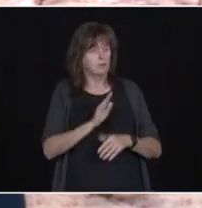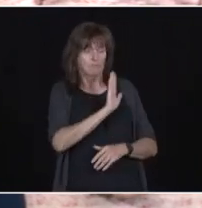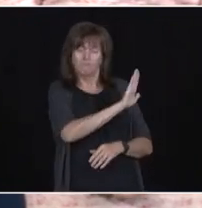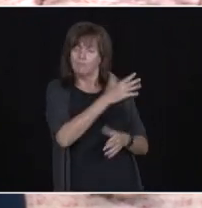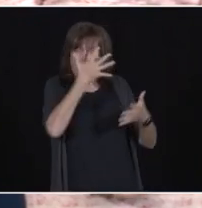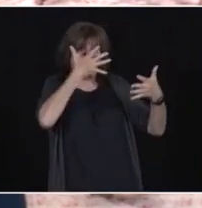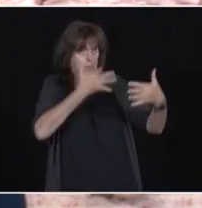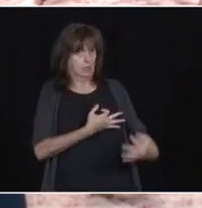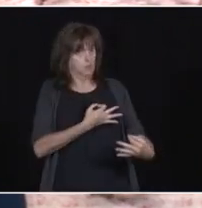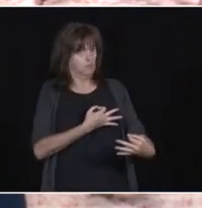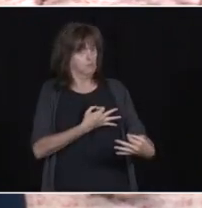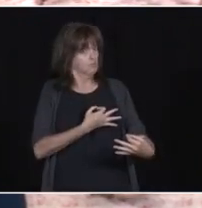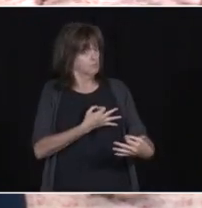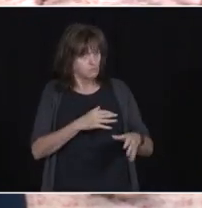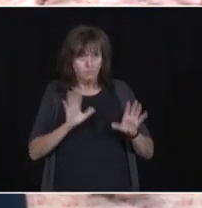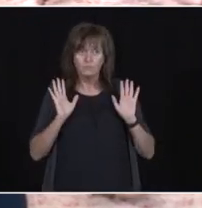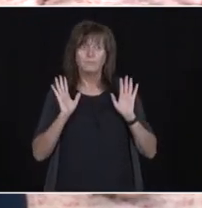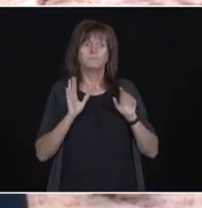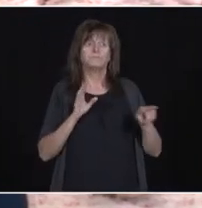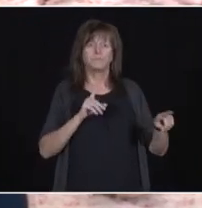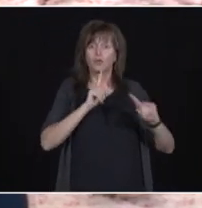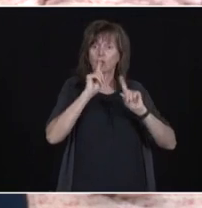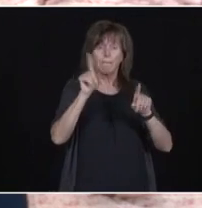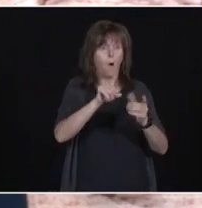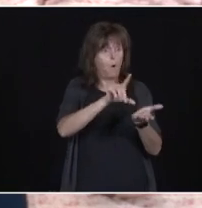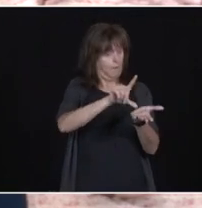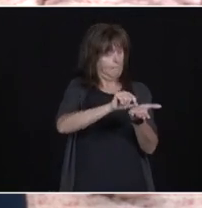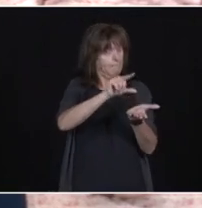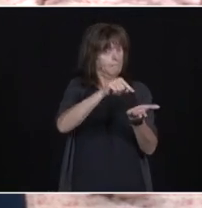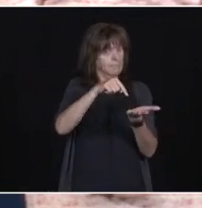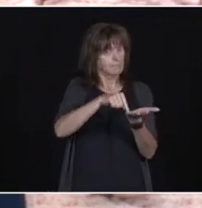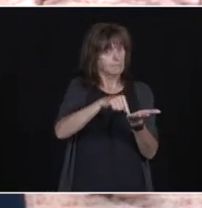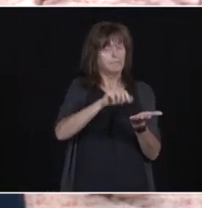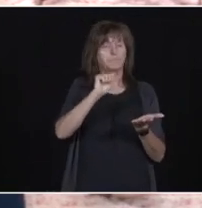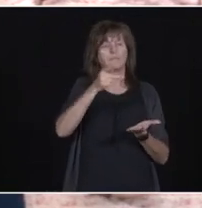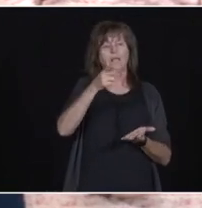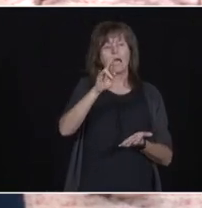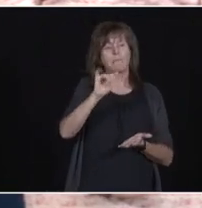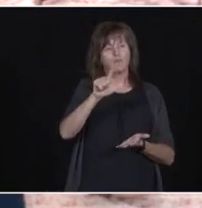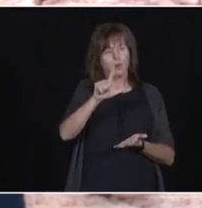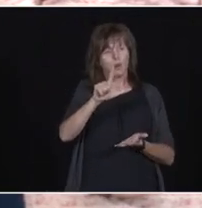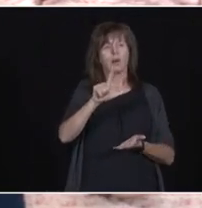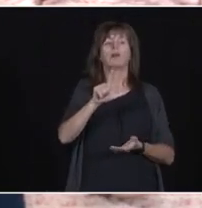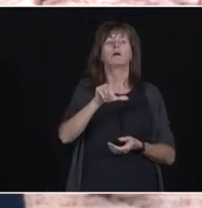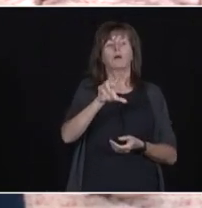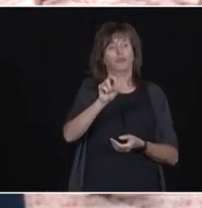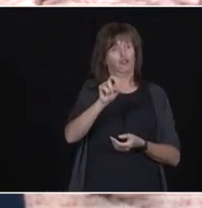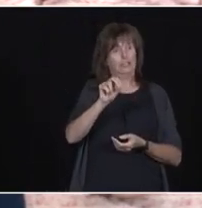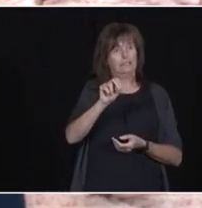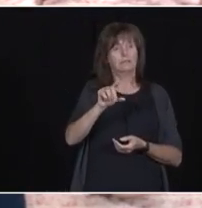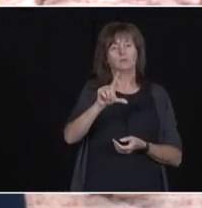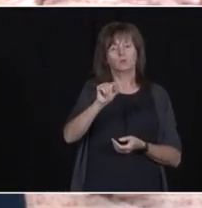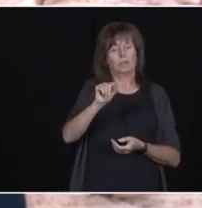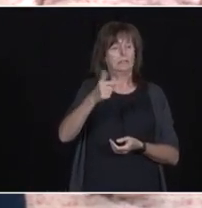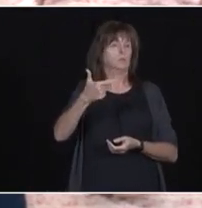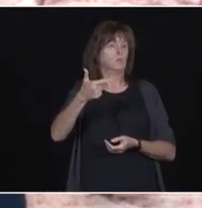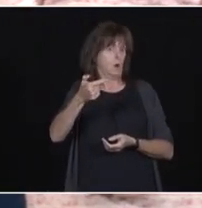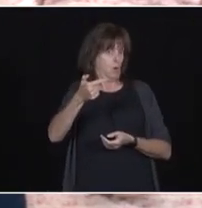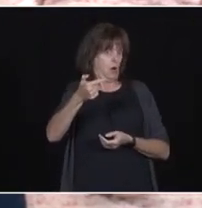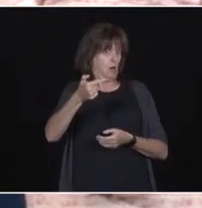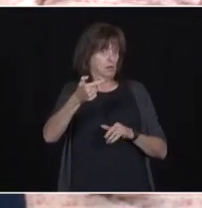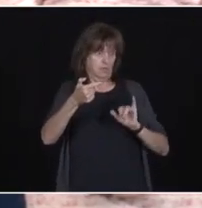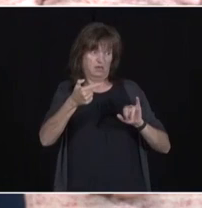April 30th, 2021. Our government will then make the report public. The commission has a clear